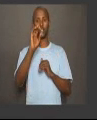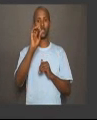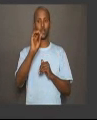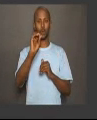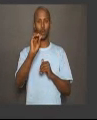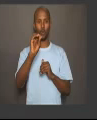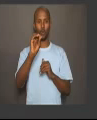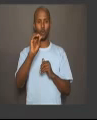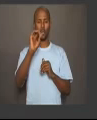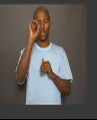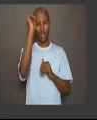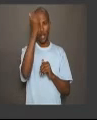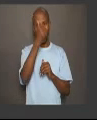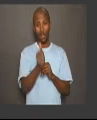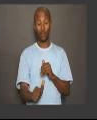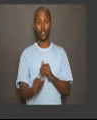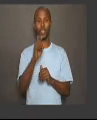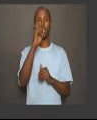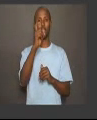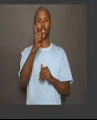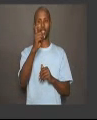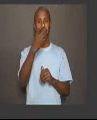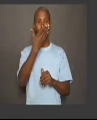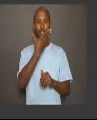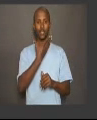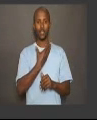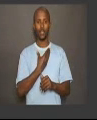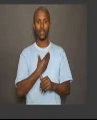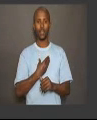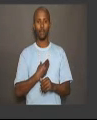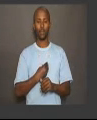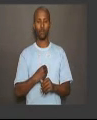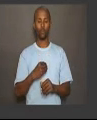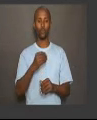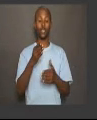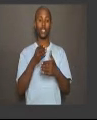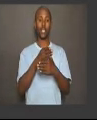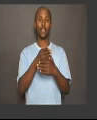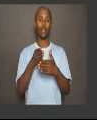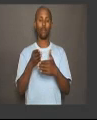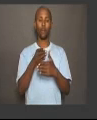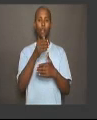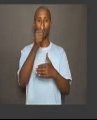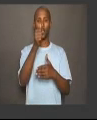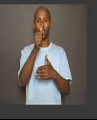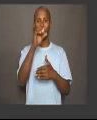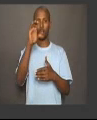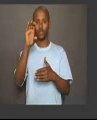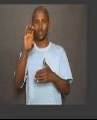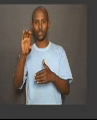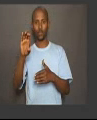0 for every x that is part of the interval of